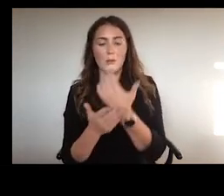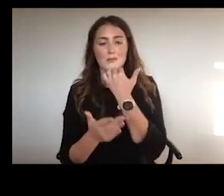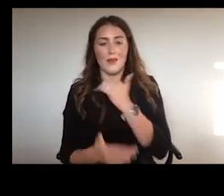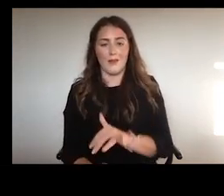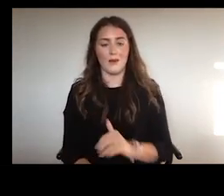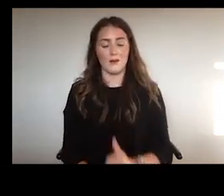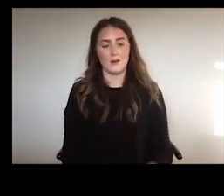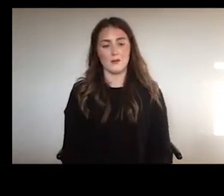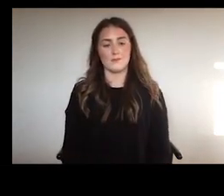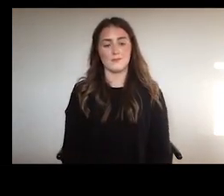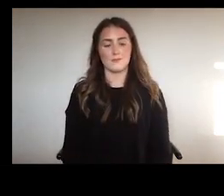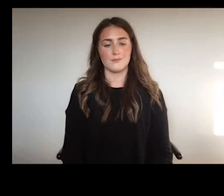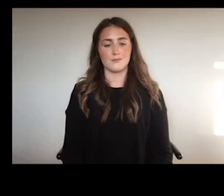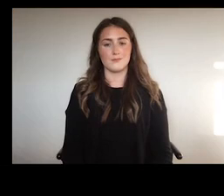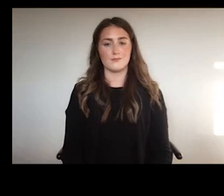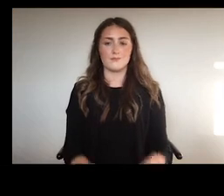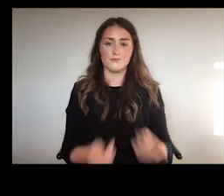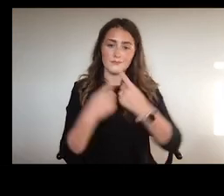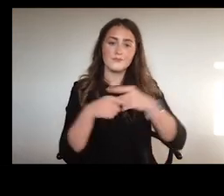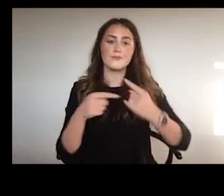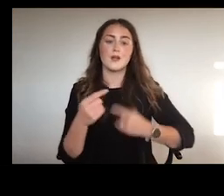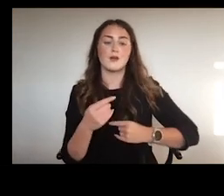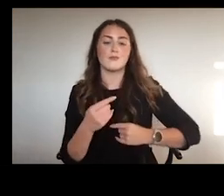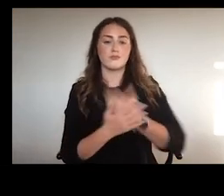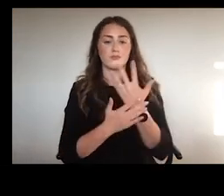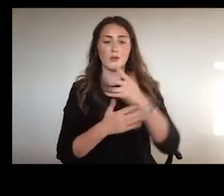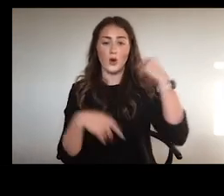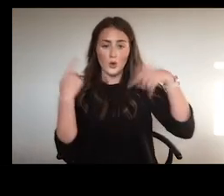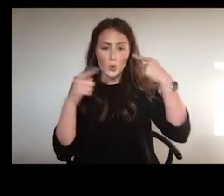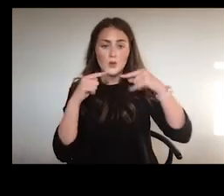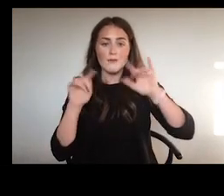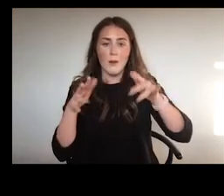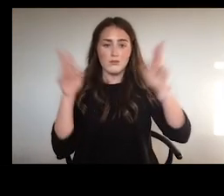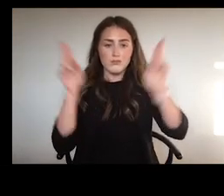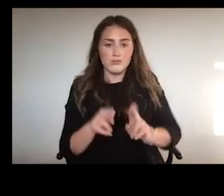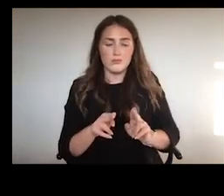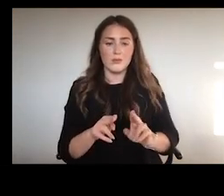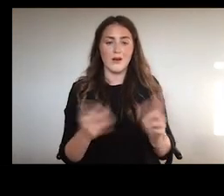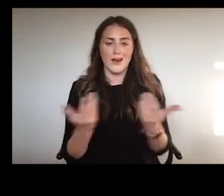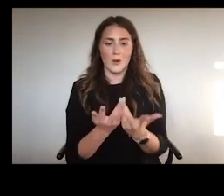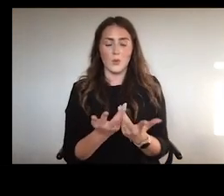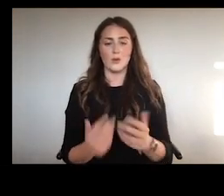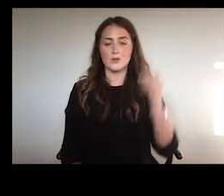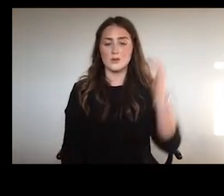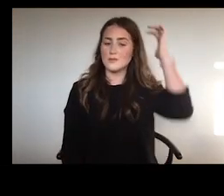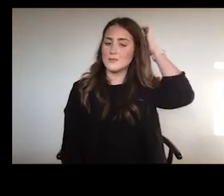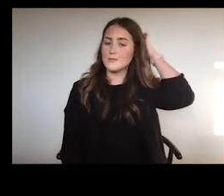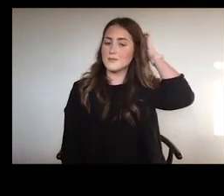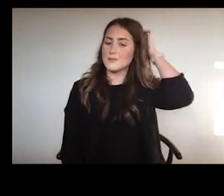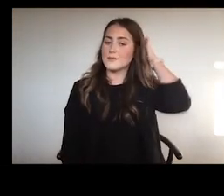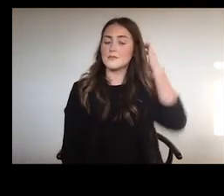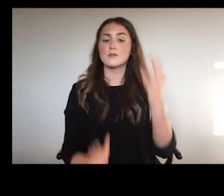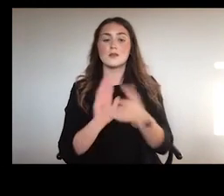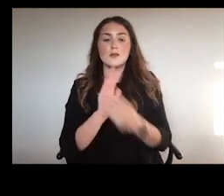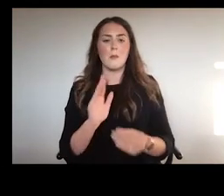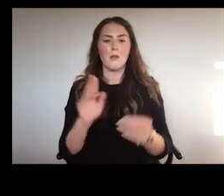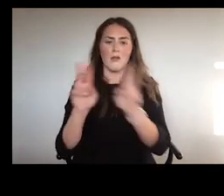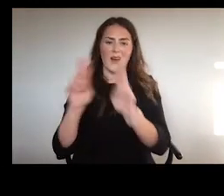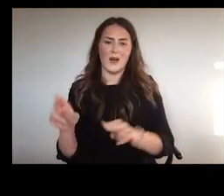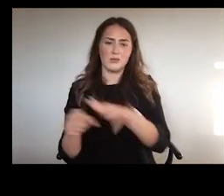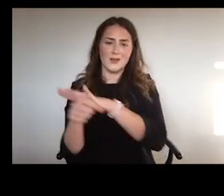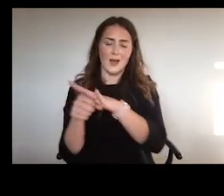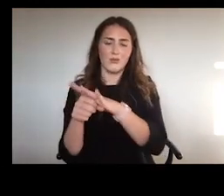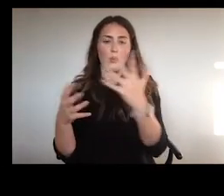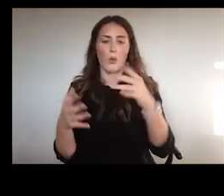construction and operations update. We've developed measures to reduce the noise and vibration